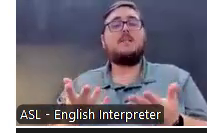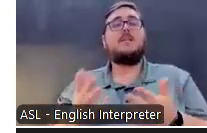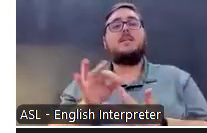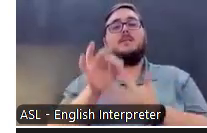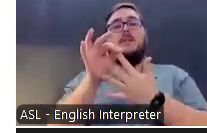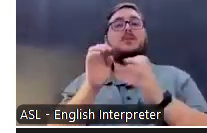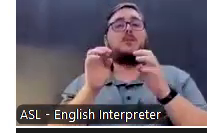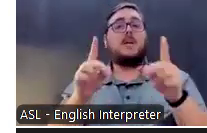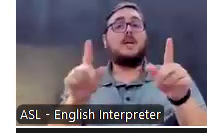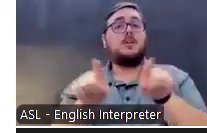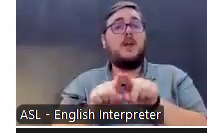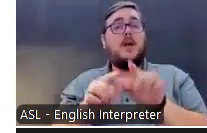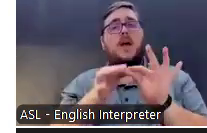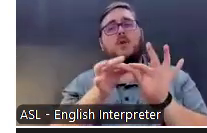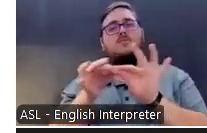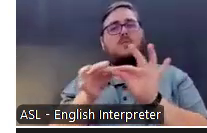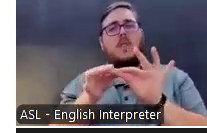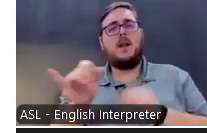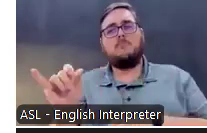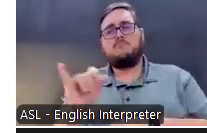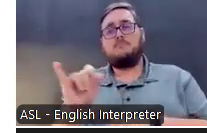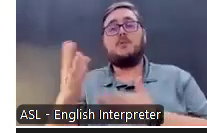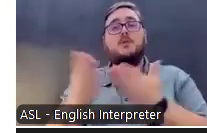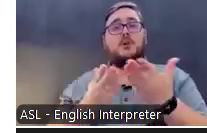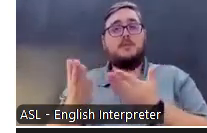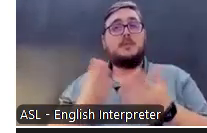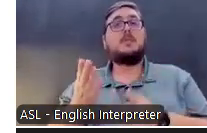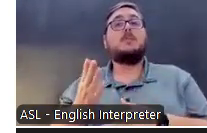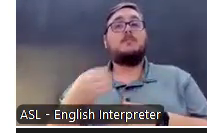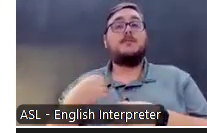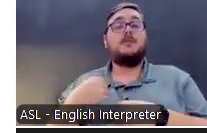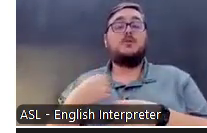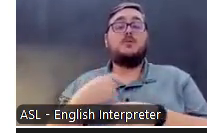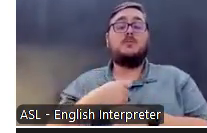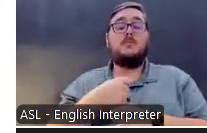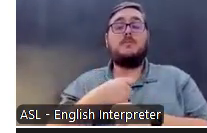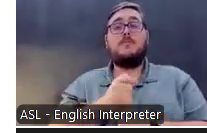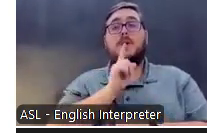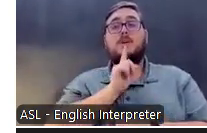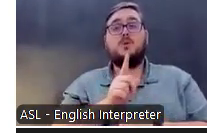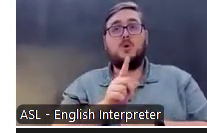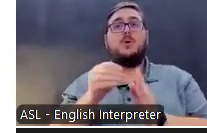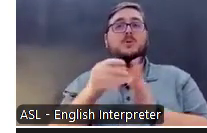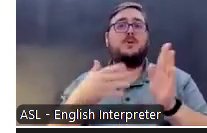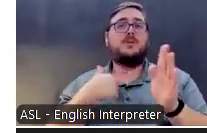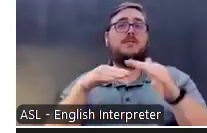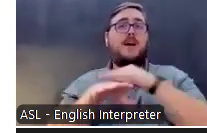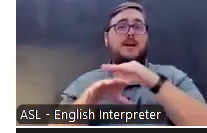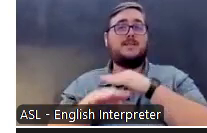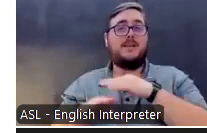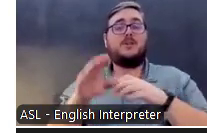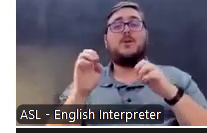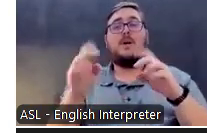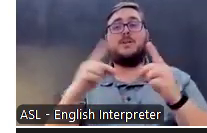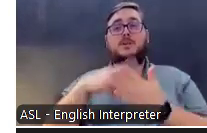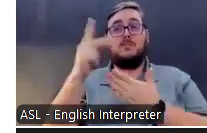eligible students through individualized education programs. Those are also known as IEPs. Now, I'm not going to